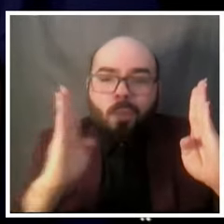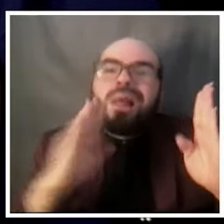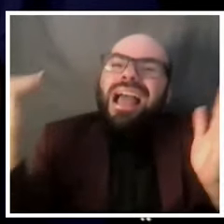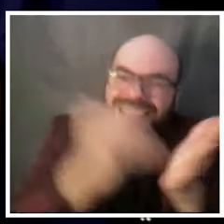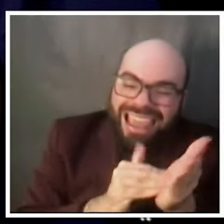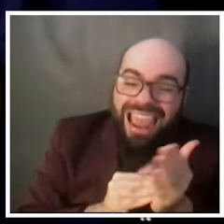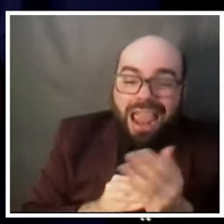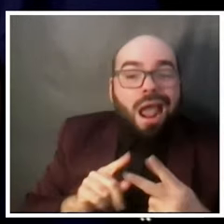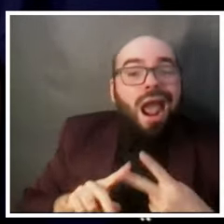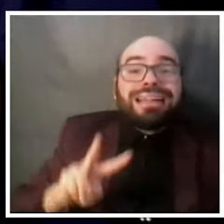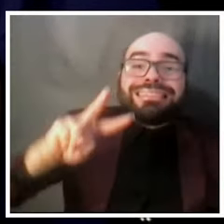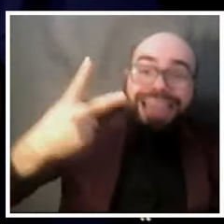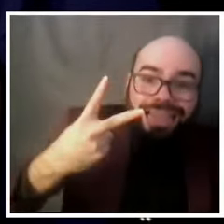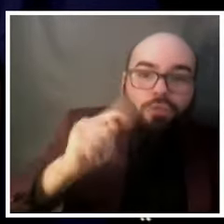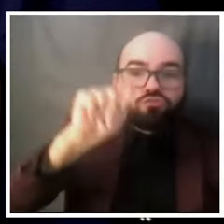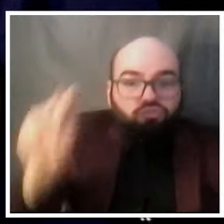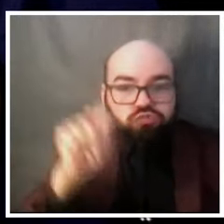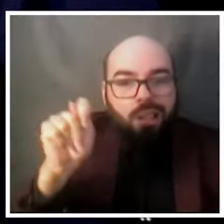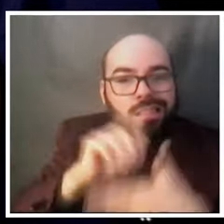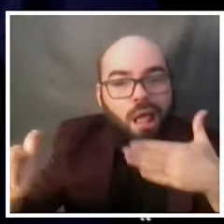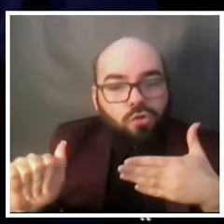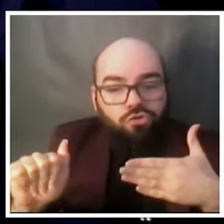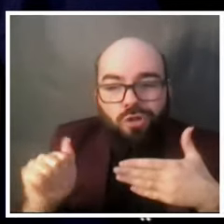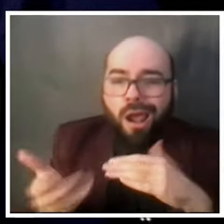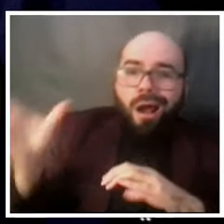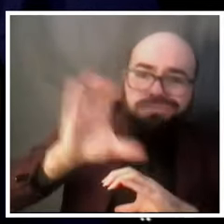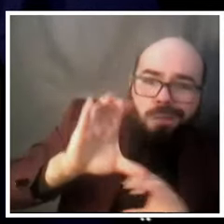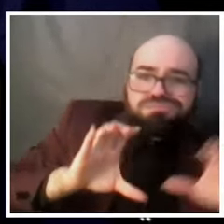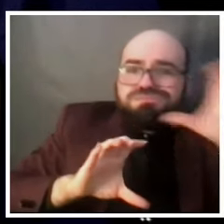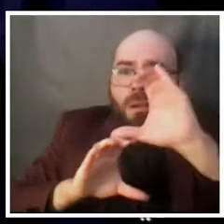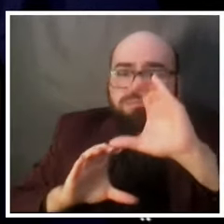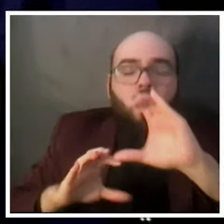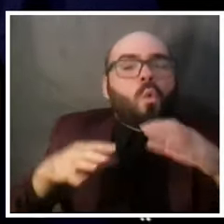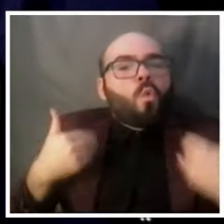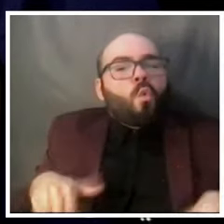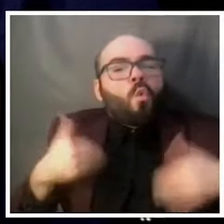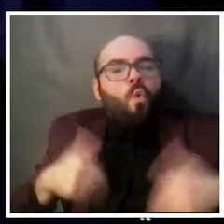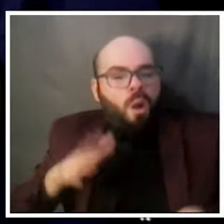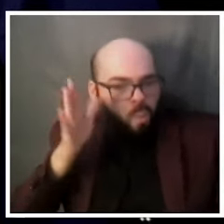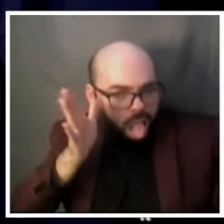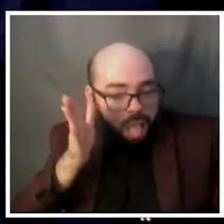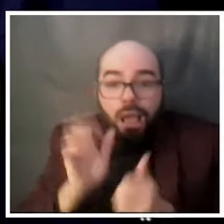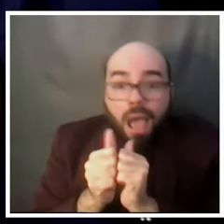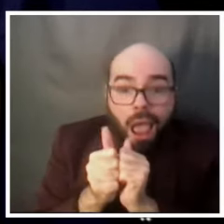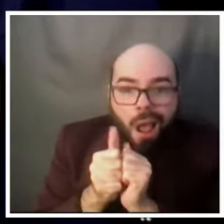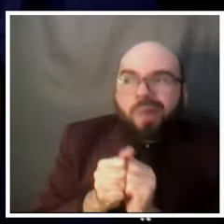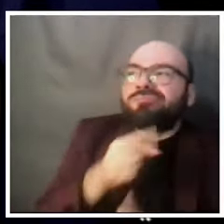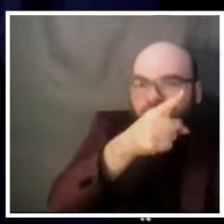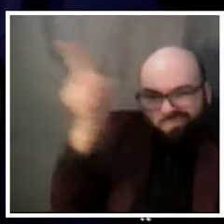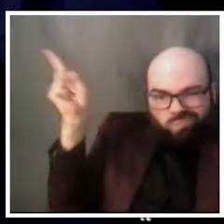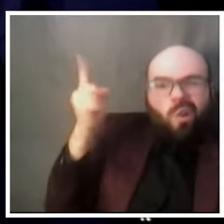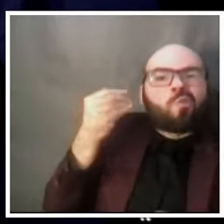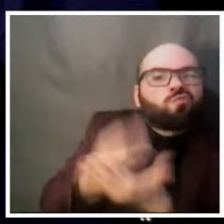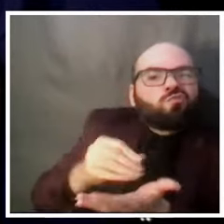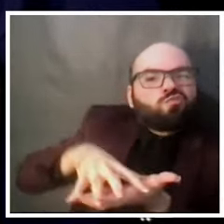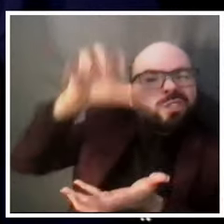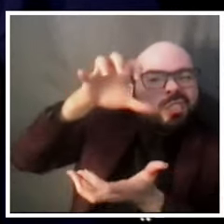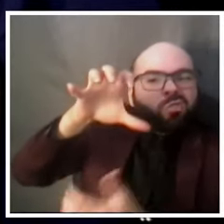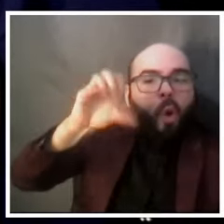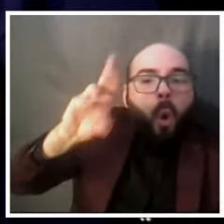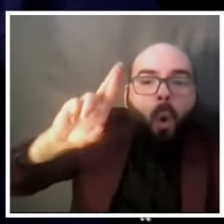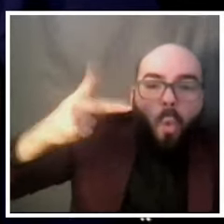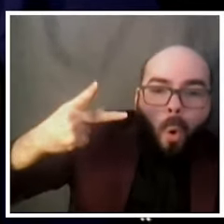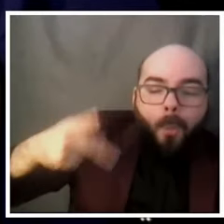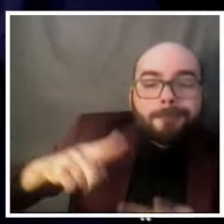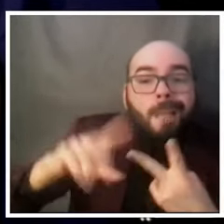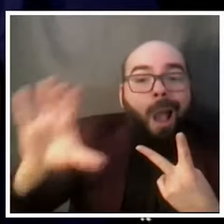I want to cut the federal deficit even more by making big corporations and the very wealthy begin to finally pay their fair share. We're not asking